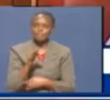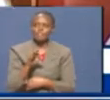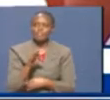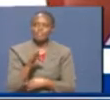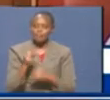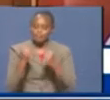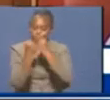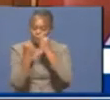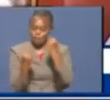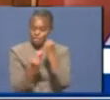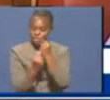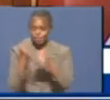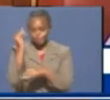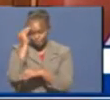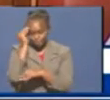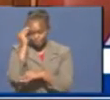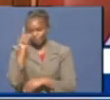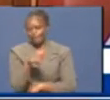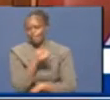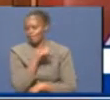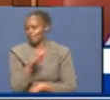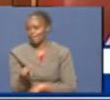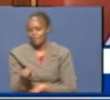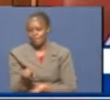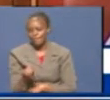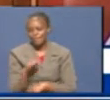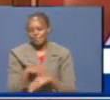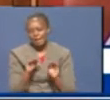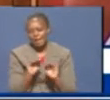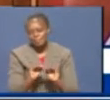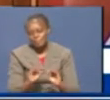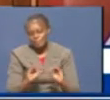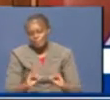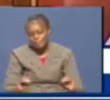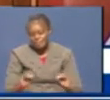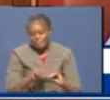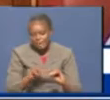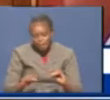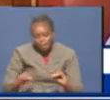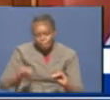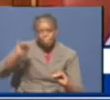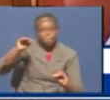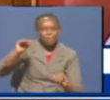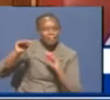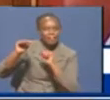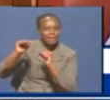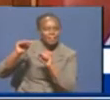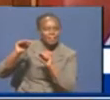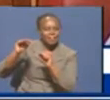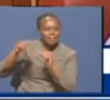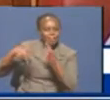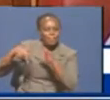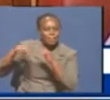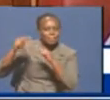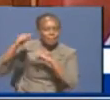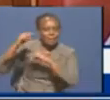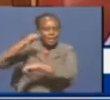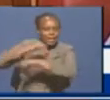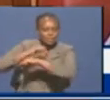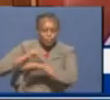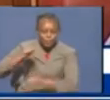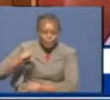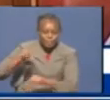foundation of your education is wrong, then whatever happens at the upper levels of education, primary, secondary, and so on, will also